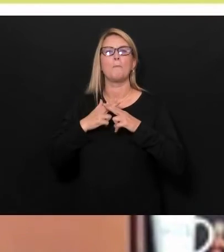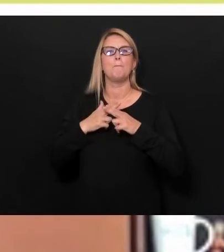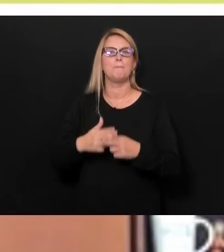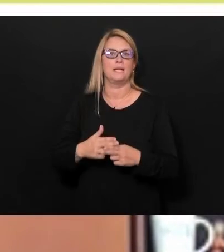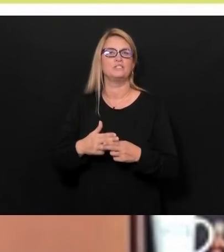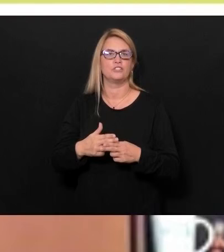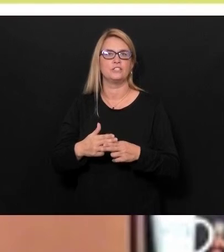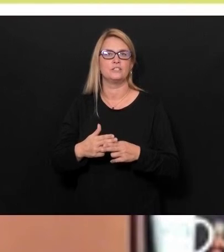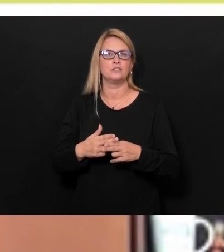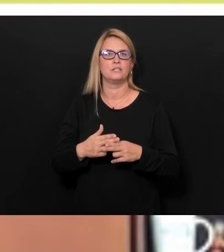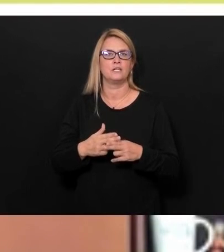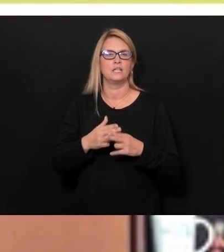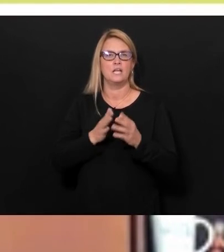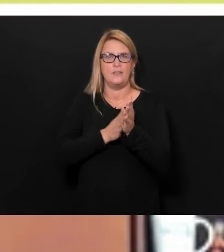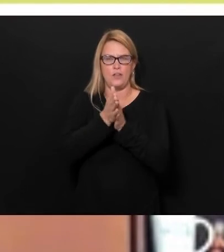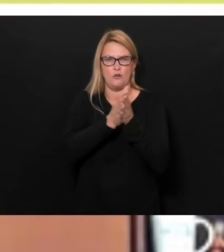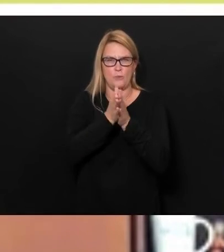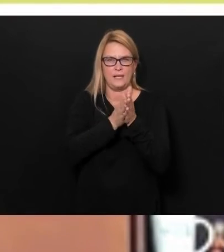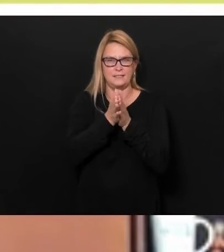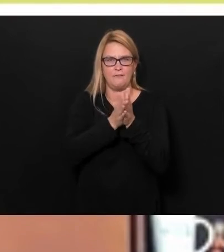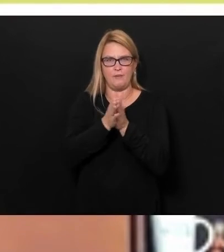the aggressive plan.